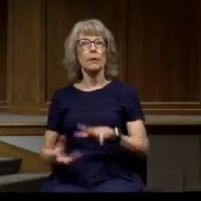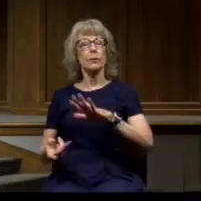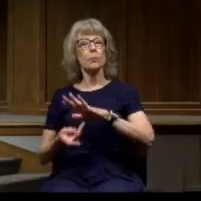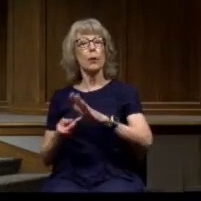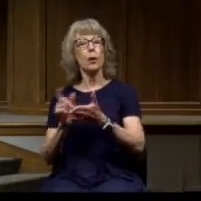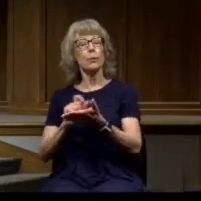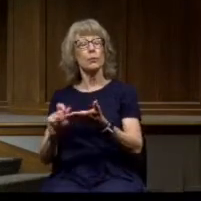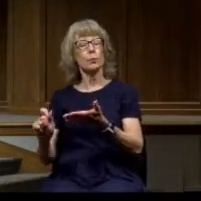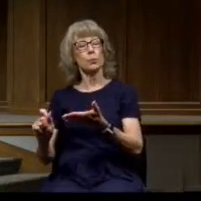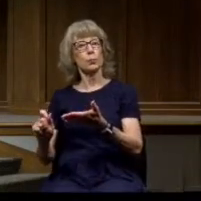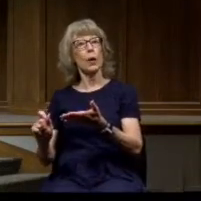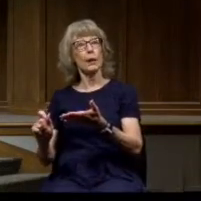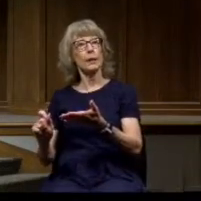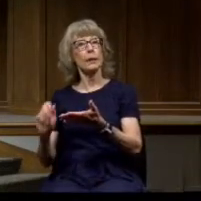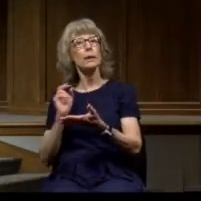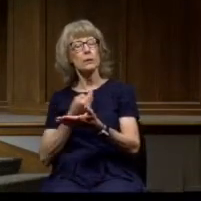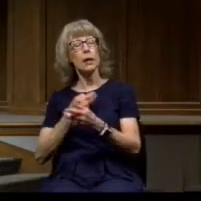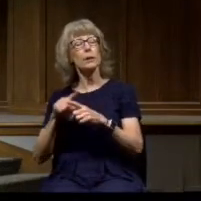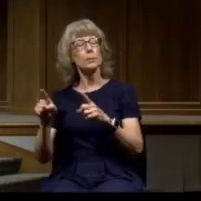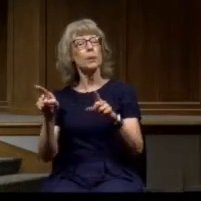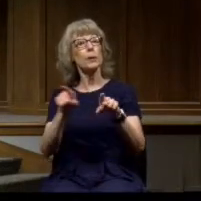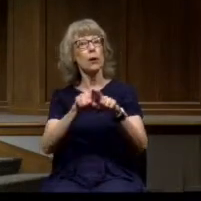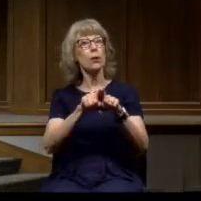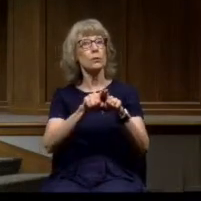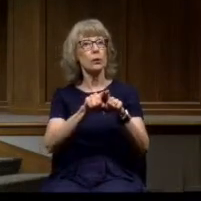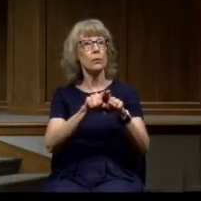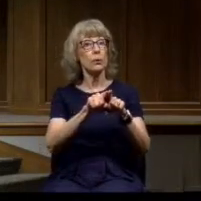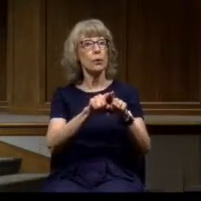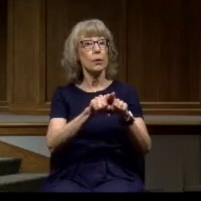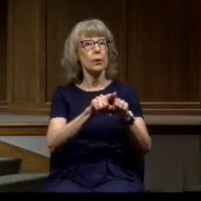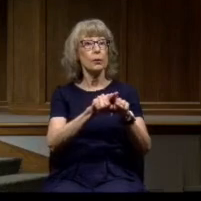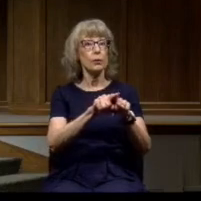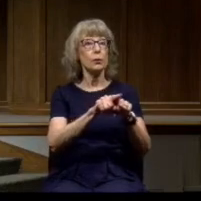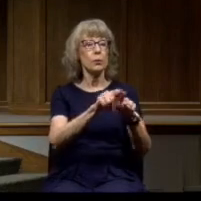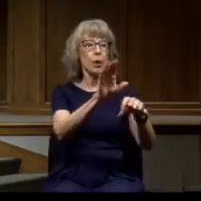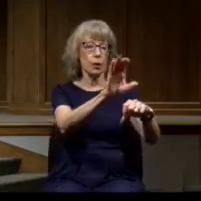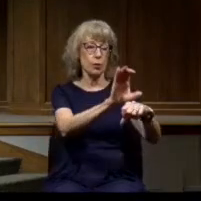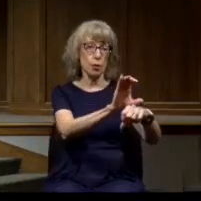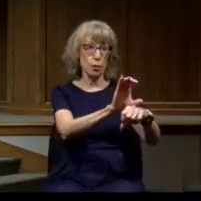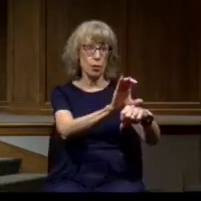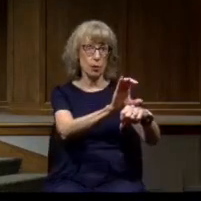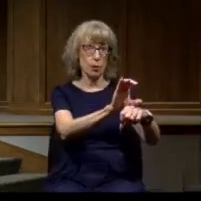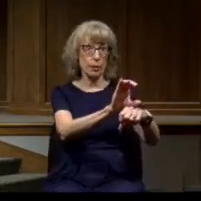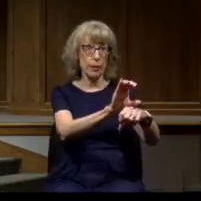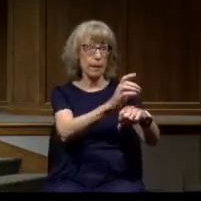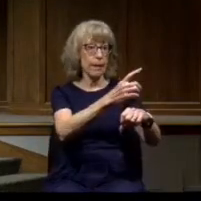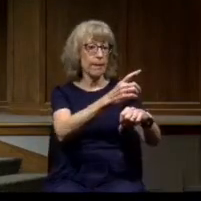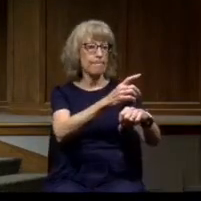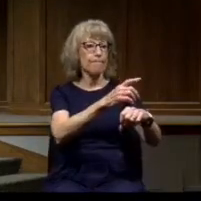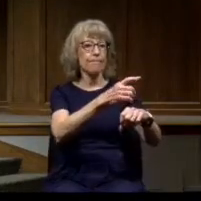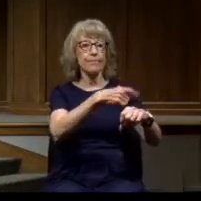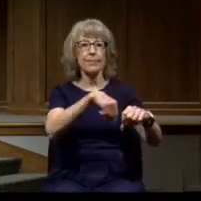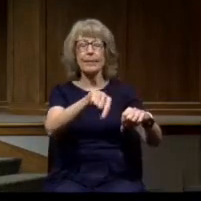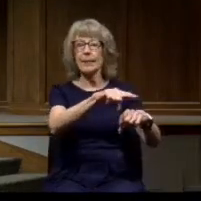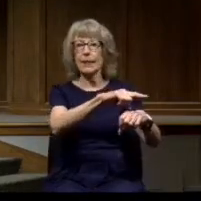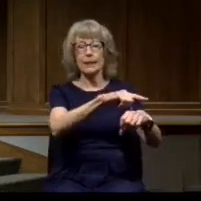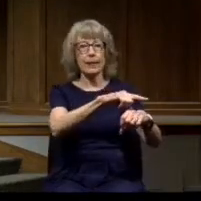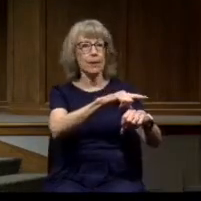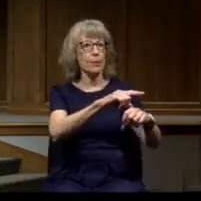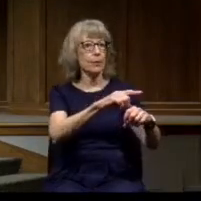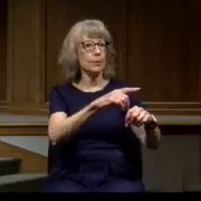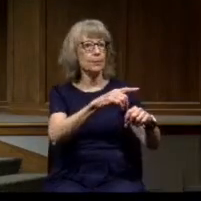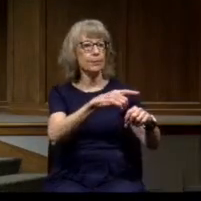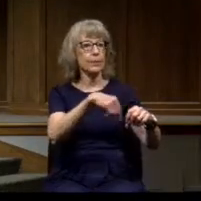local congregation in conflict. So we read in chapter 4 about these two ladies, Euodia and